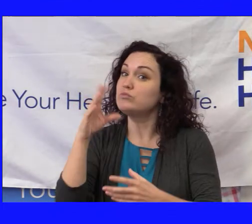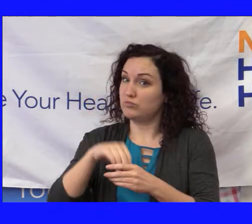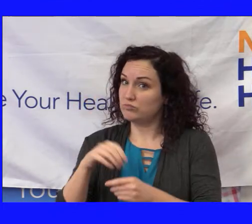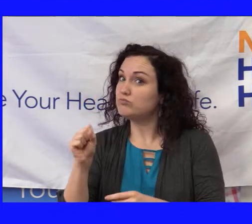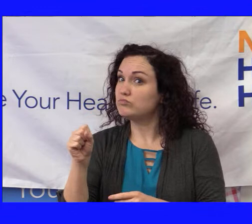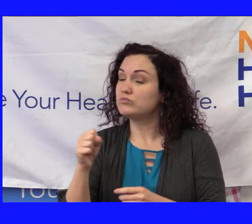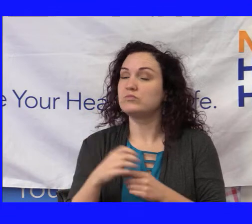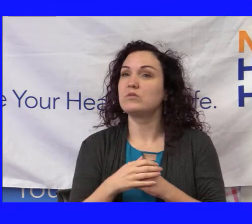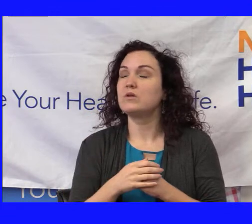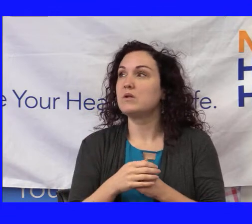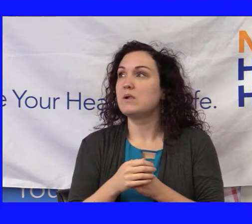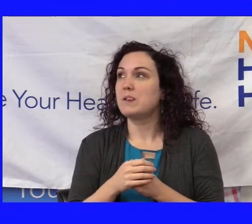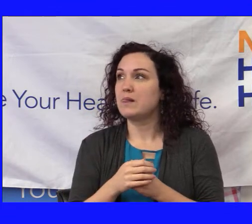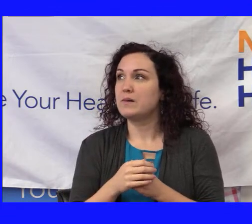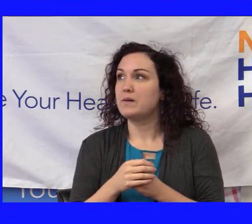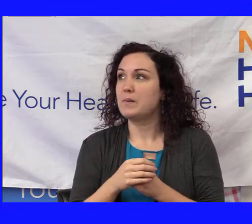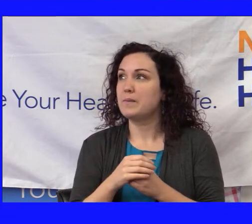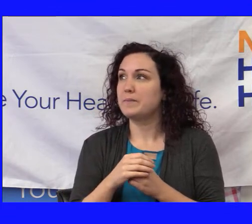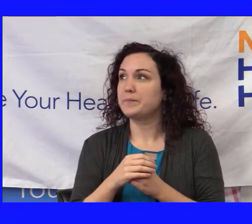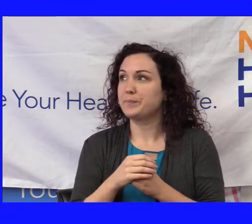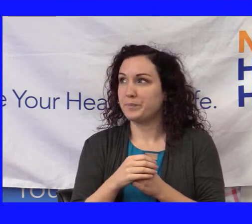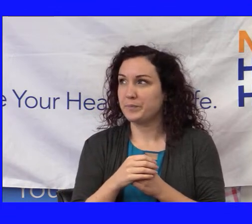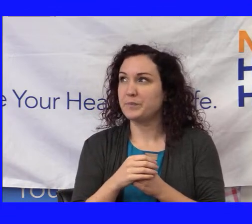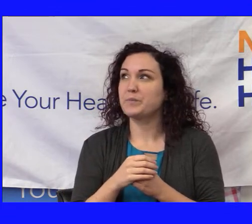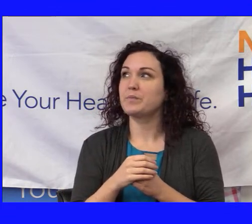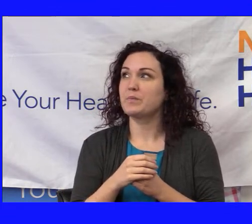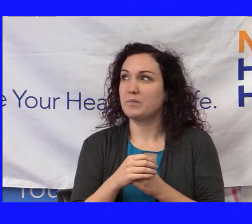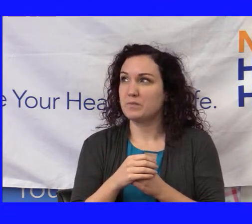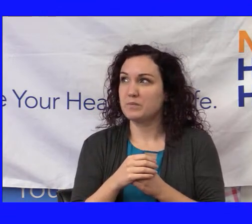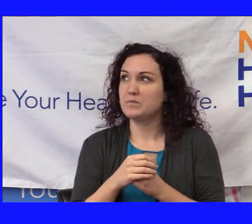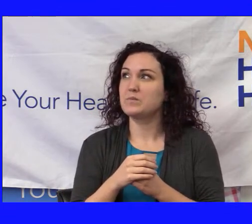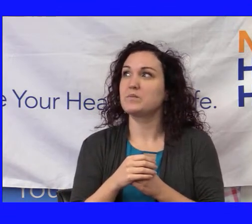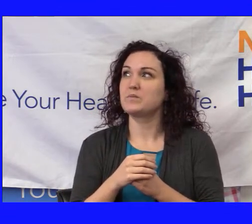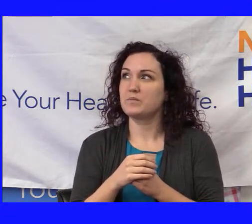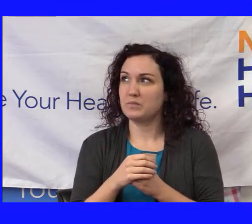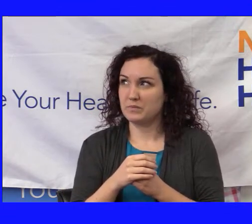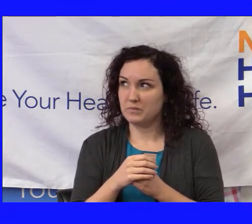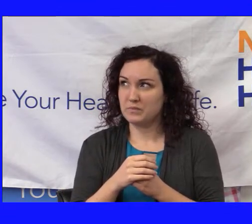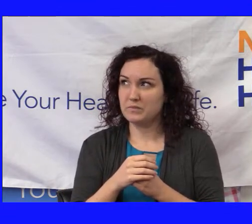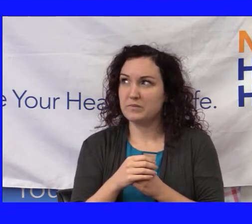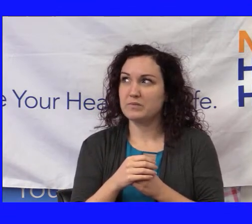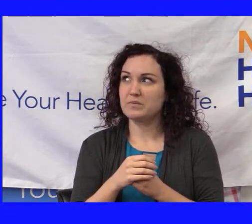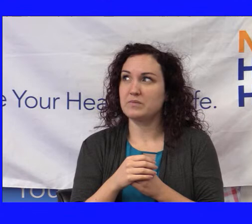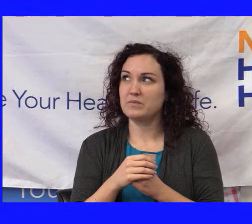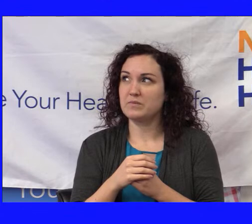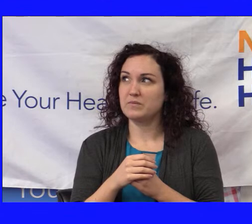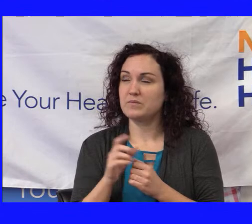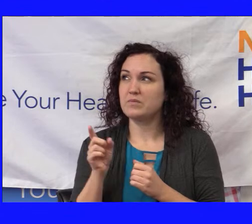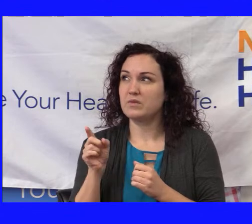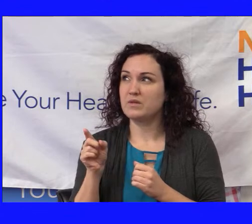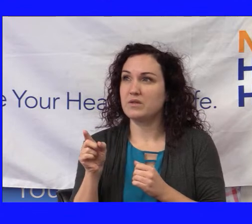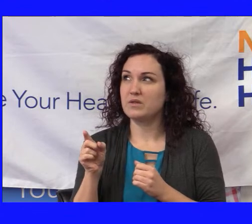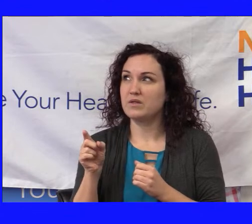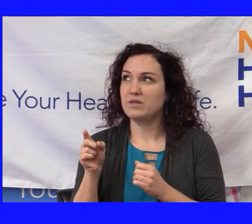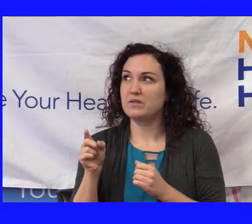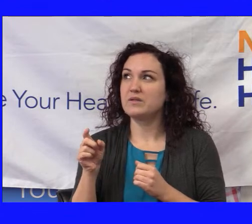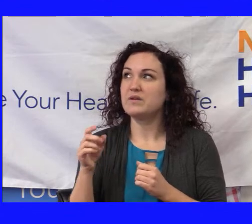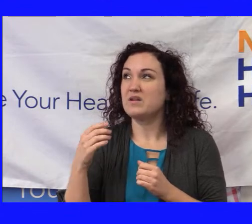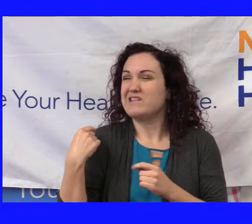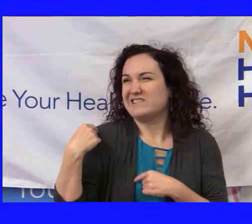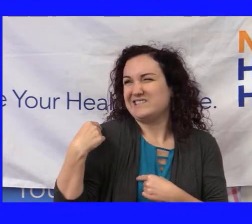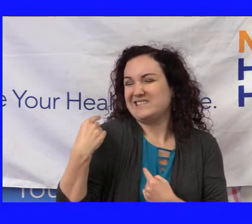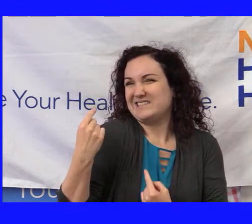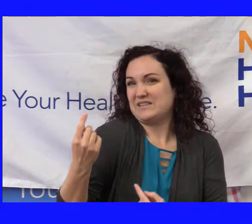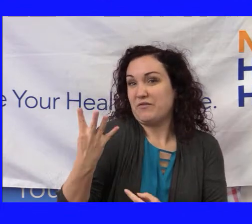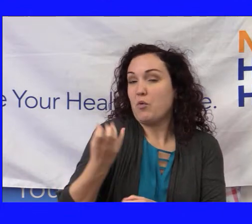inferior at the when Epic was being chosen for the medical side. And based on the last 4 years, there have